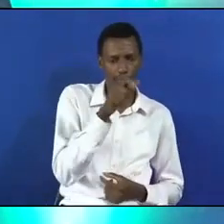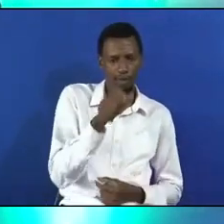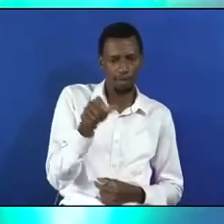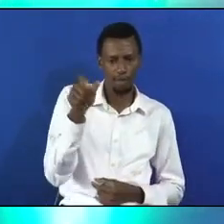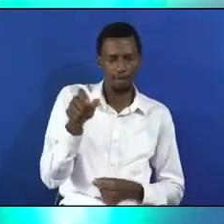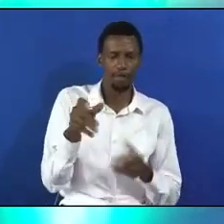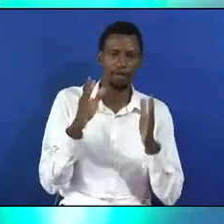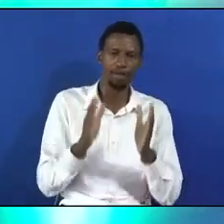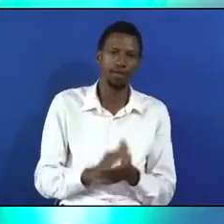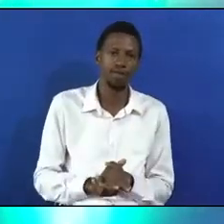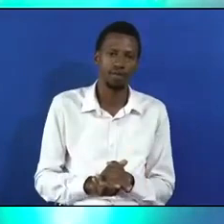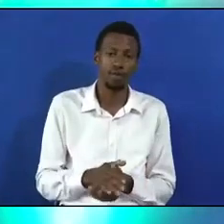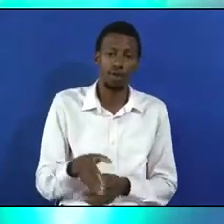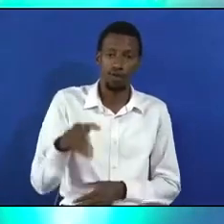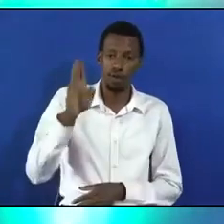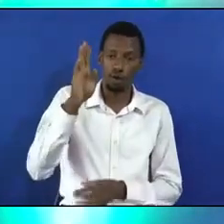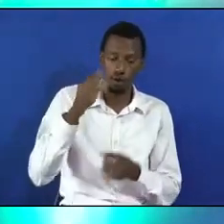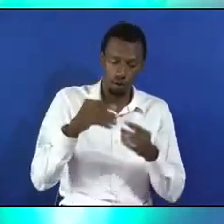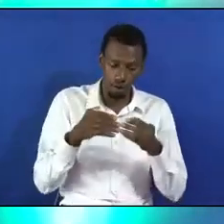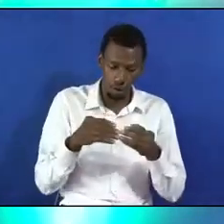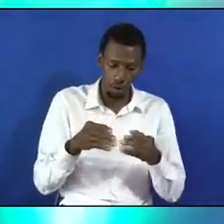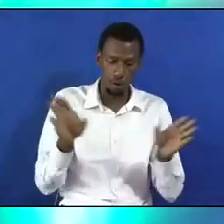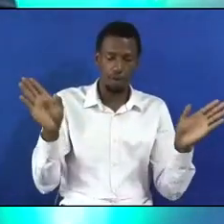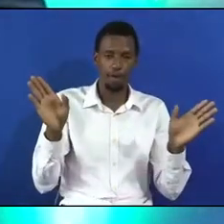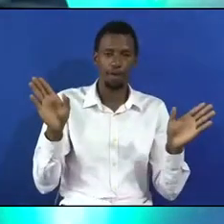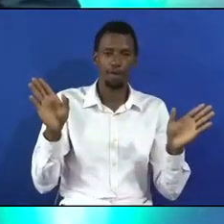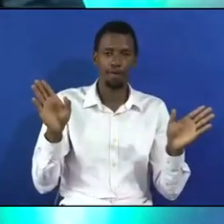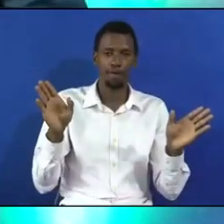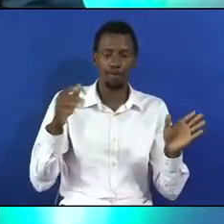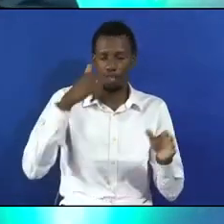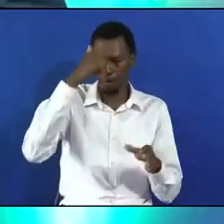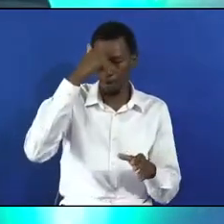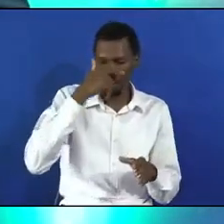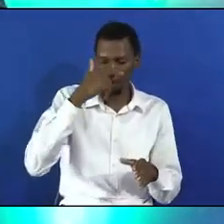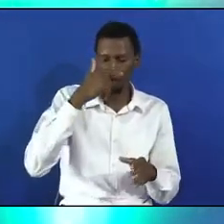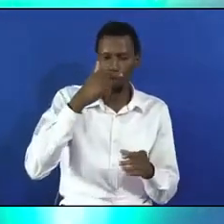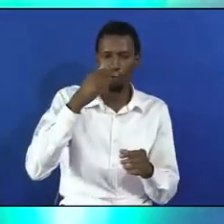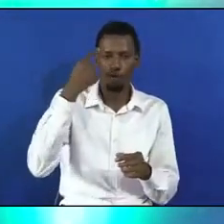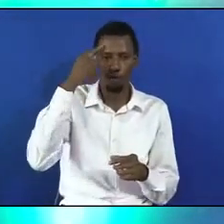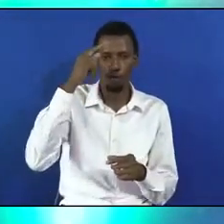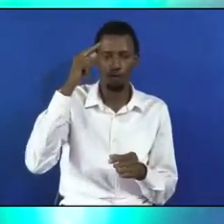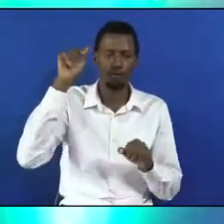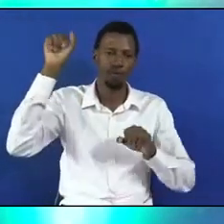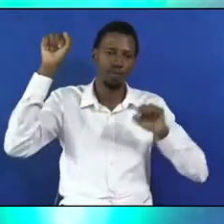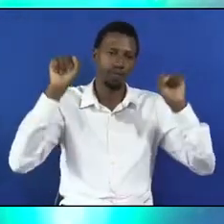God pulled the curtain of Cain. And the